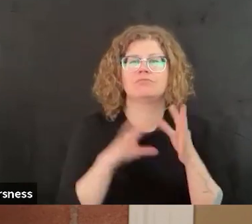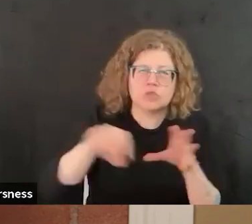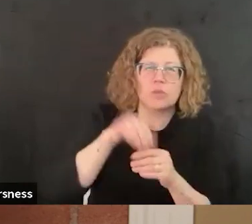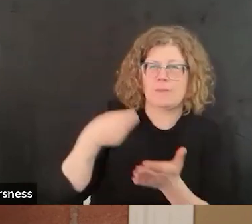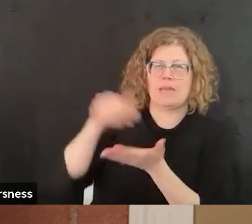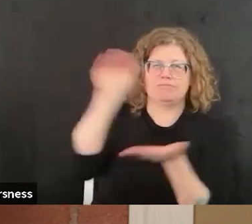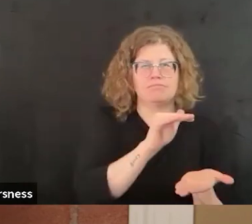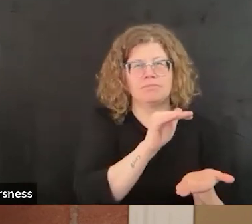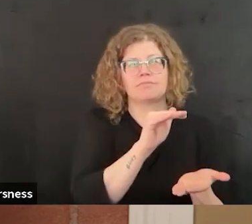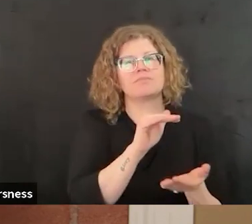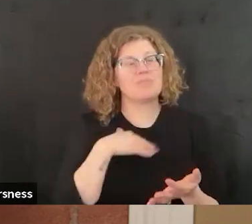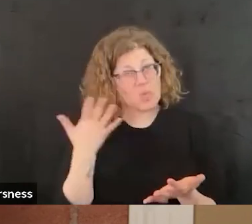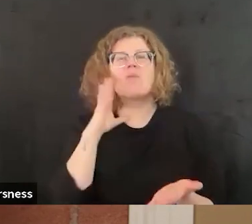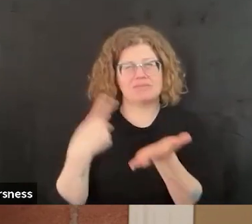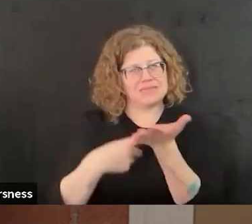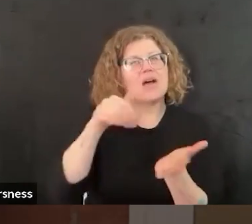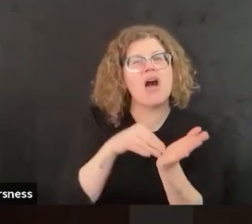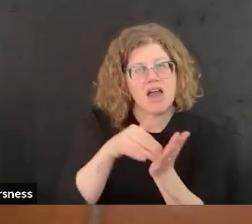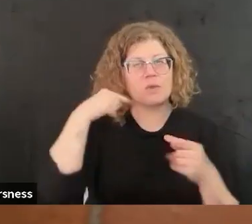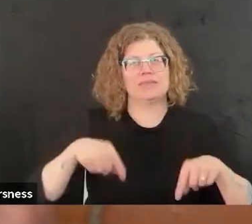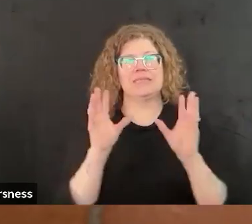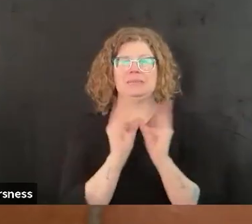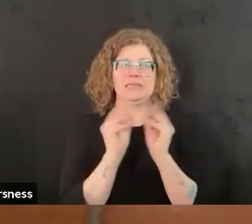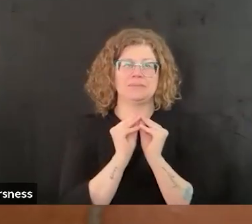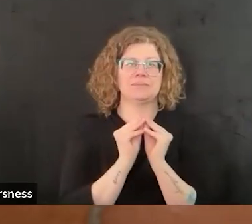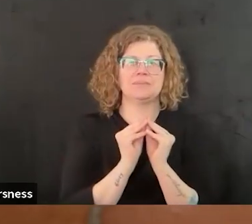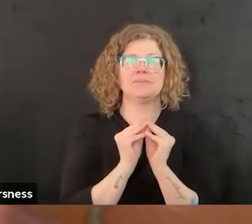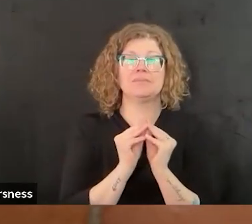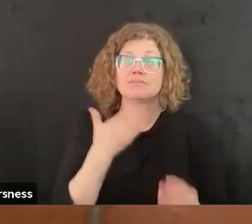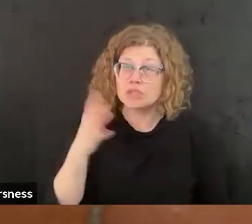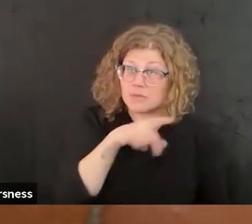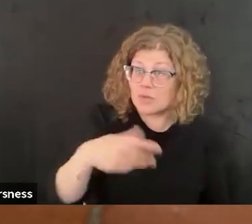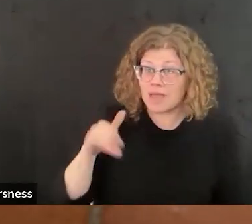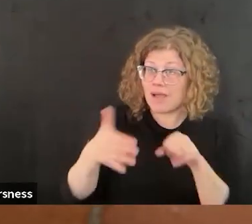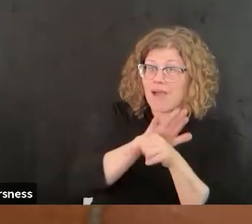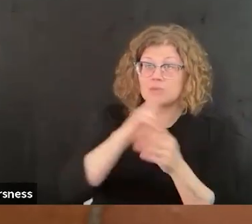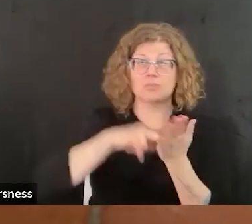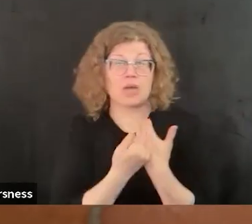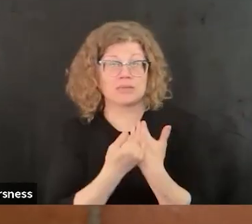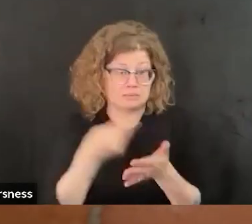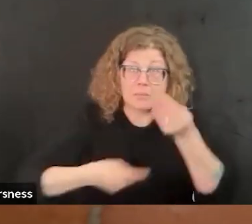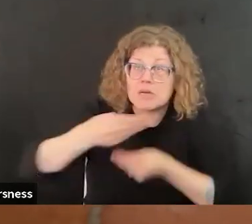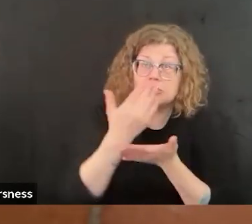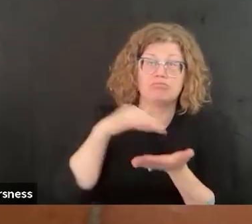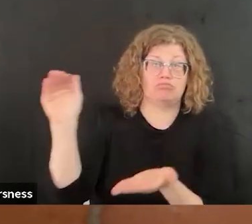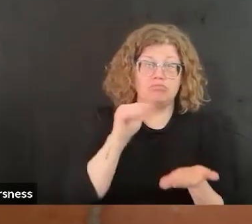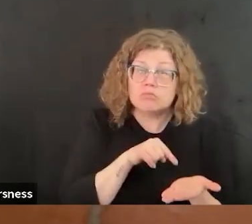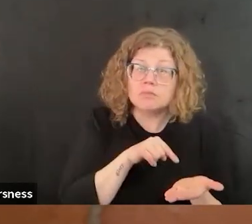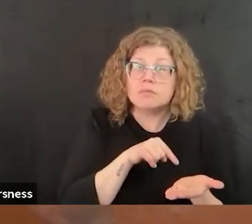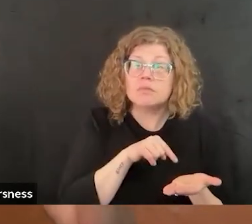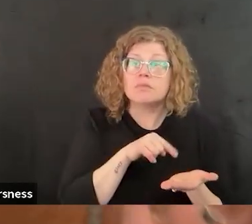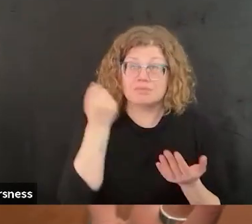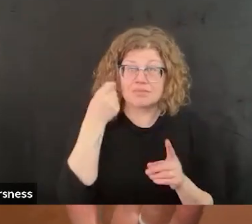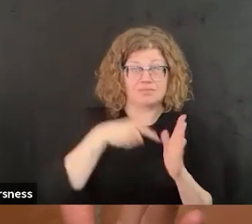So we're going to talk about that a few times as we go through this today. So assuming you have your entire project budget, there is a